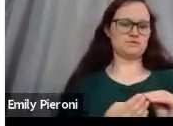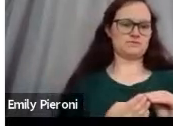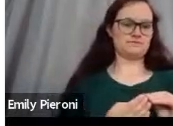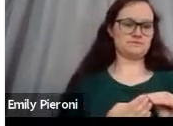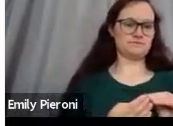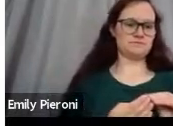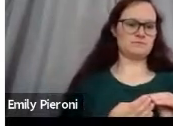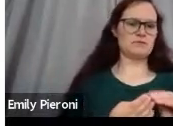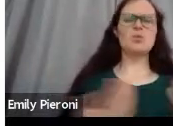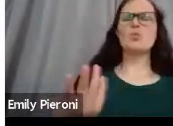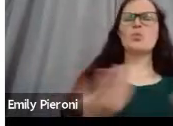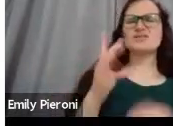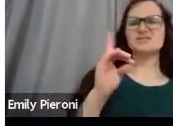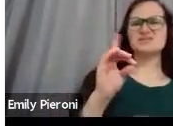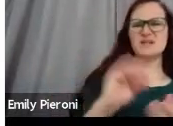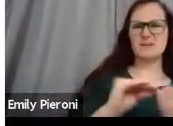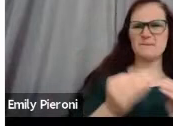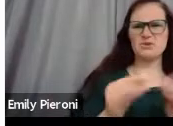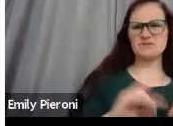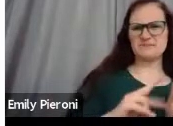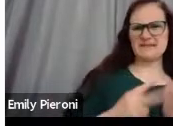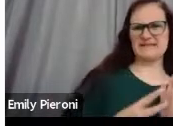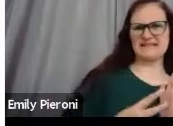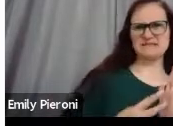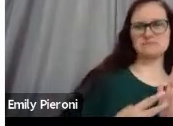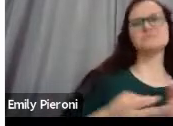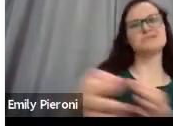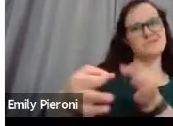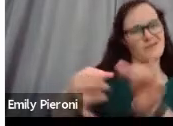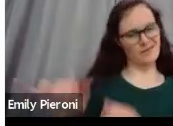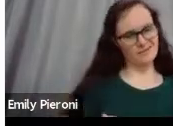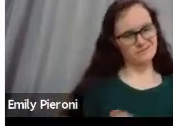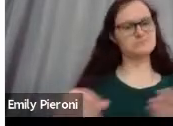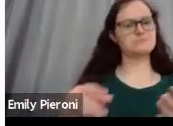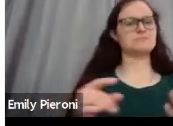data, and be clear and concise.